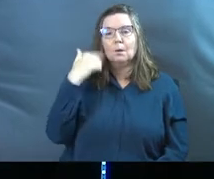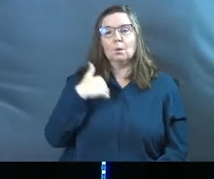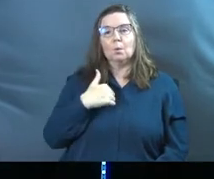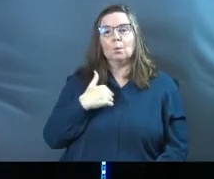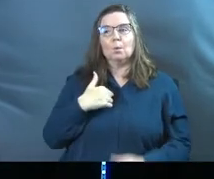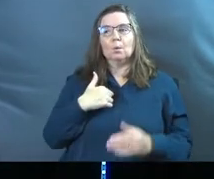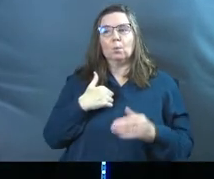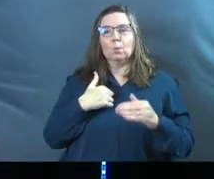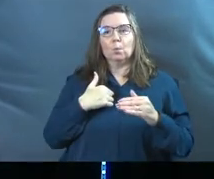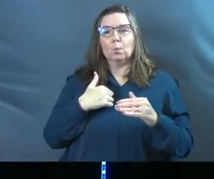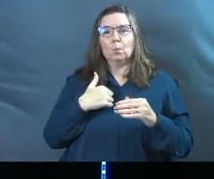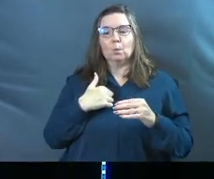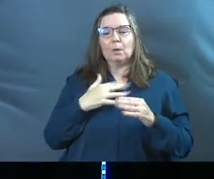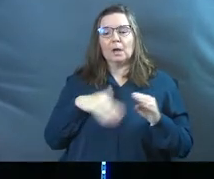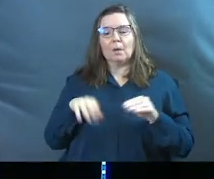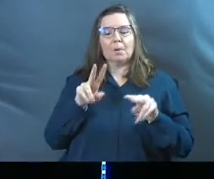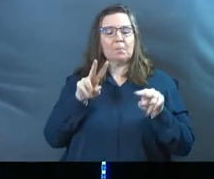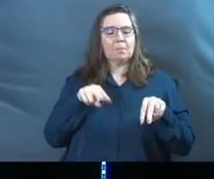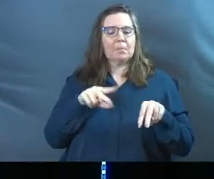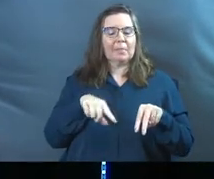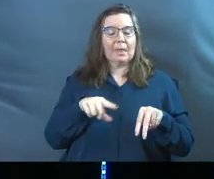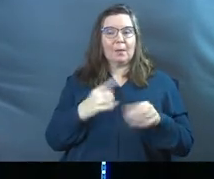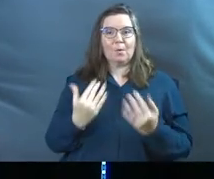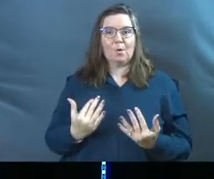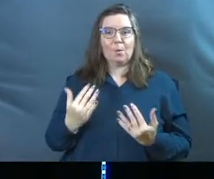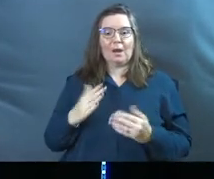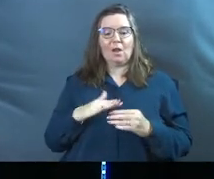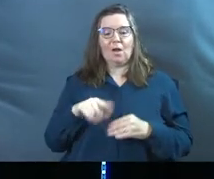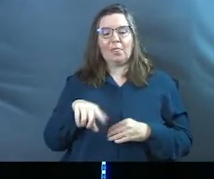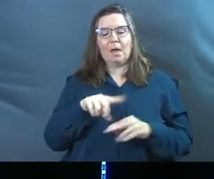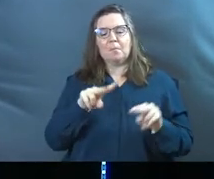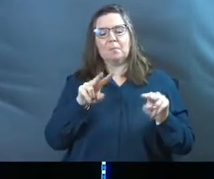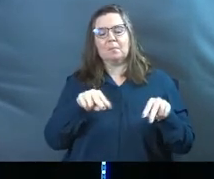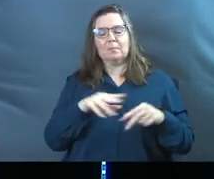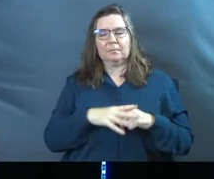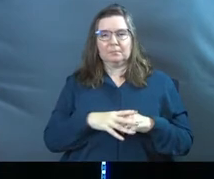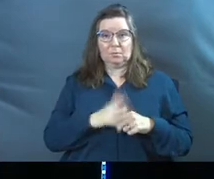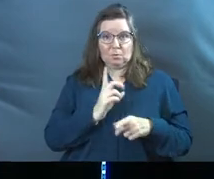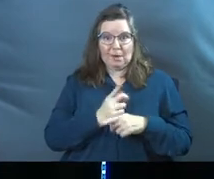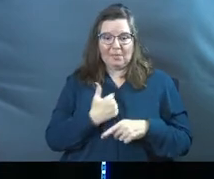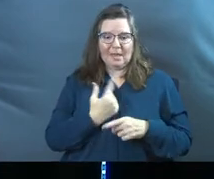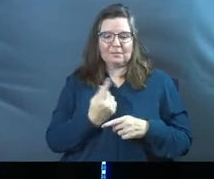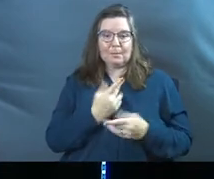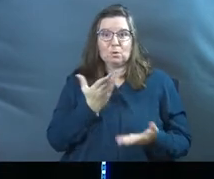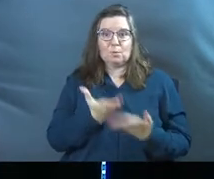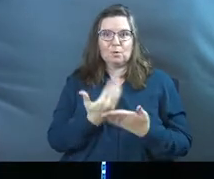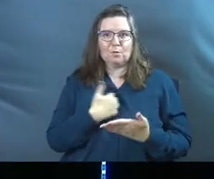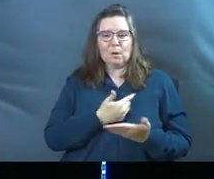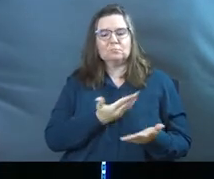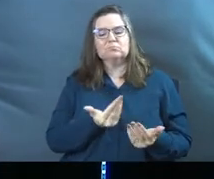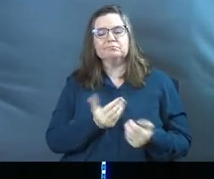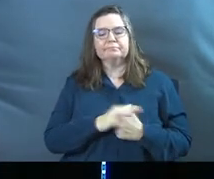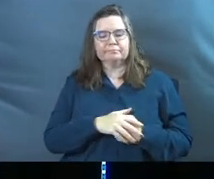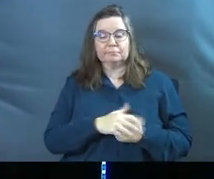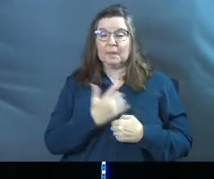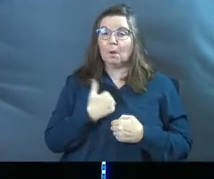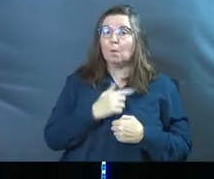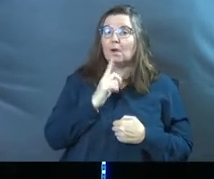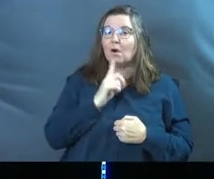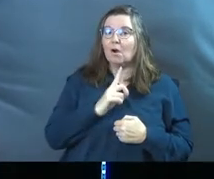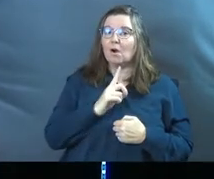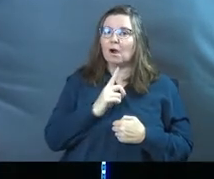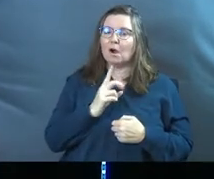We're above them. We're waiting on them. Right? They've got something to prove to us. And we